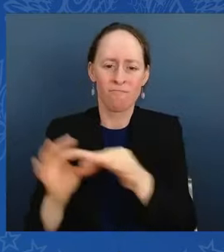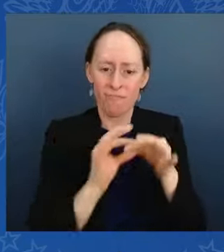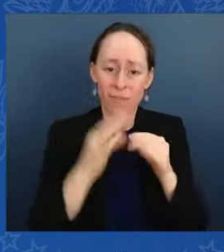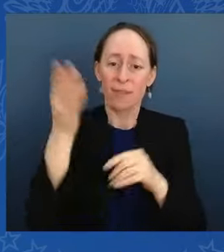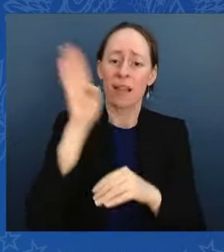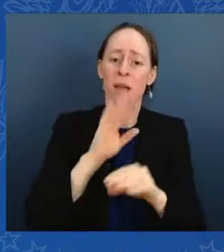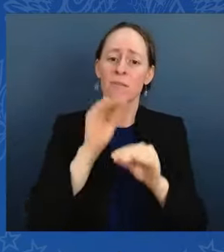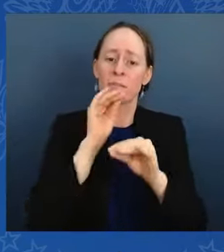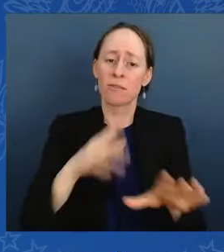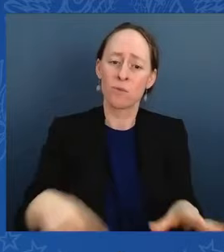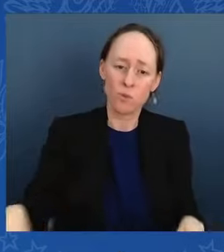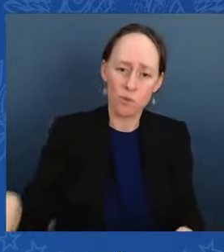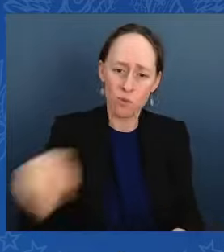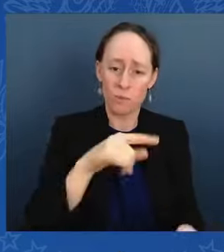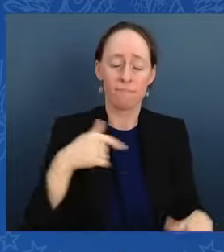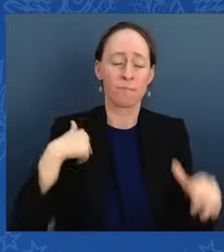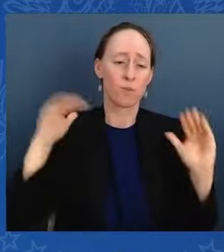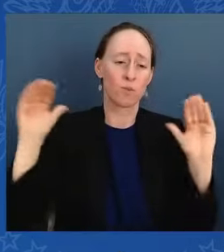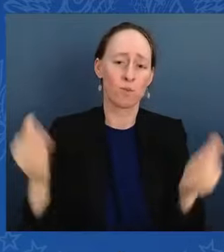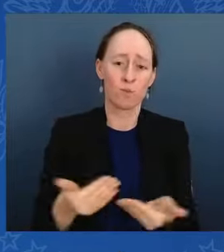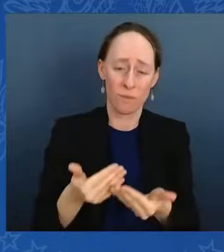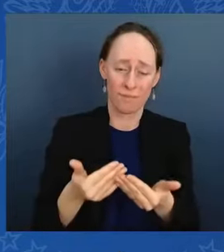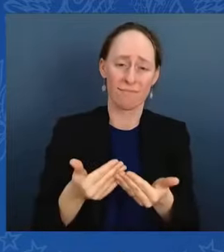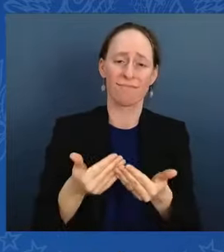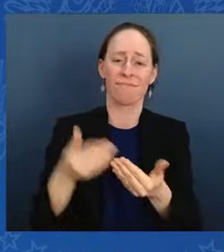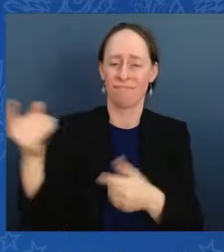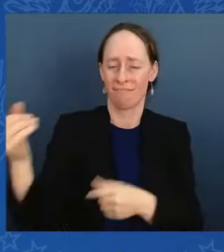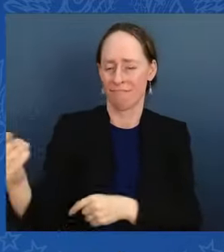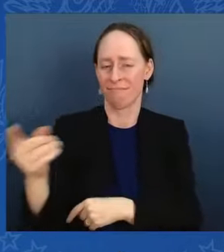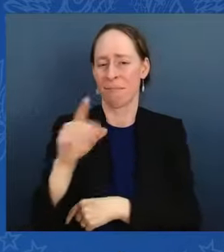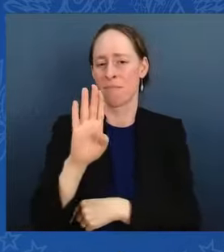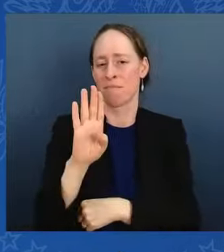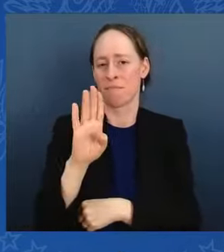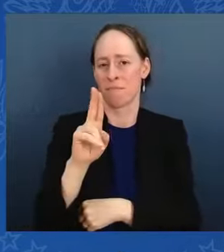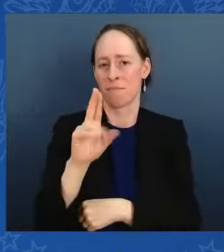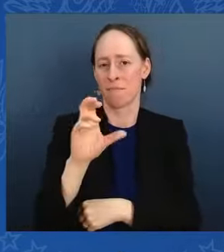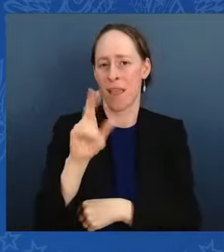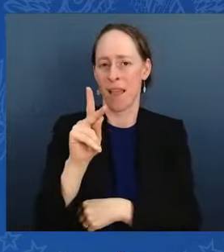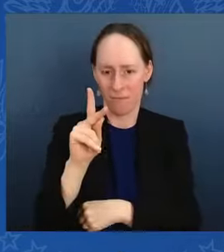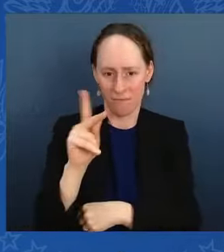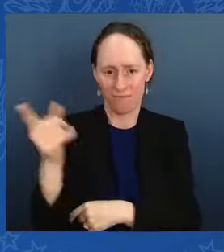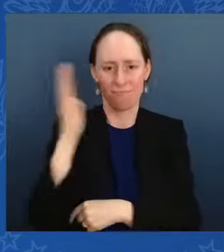Buck, podium is yours. Thank you.